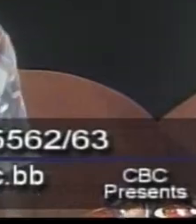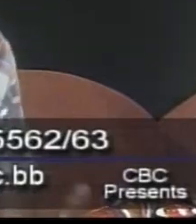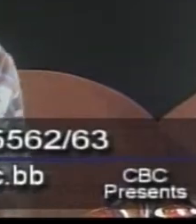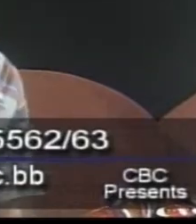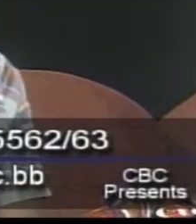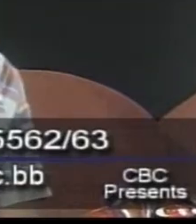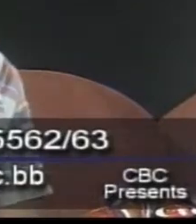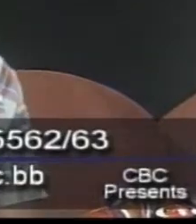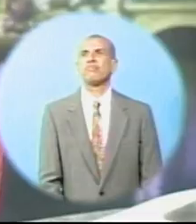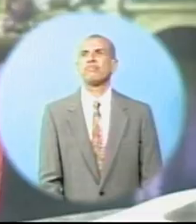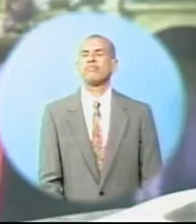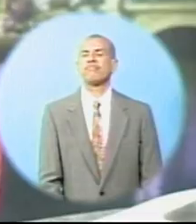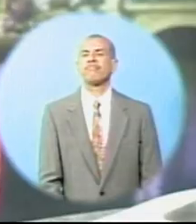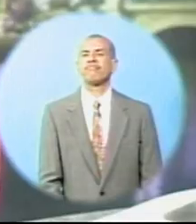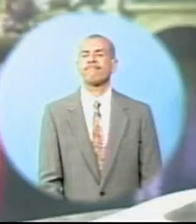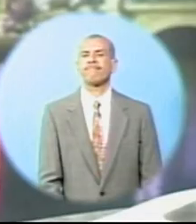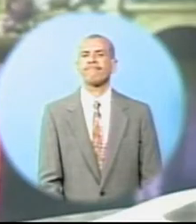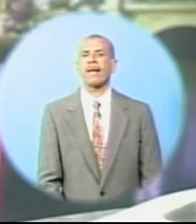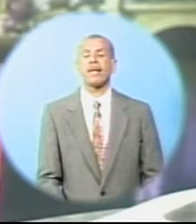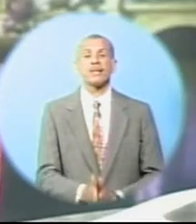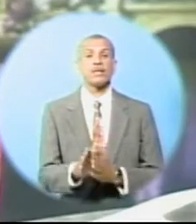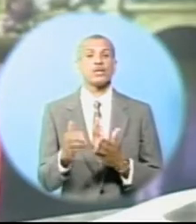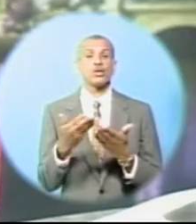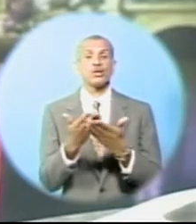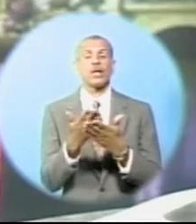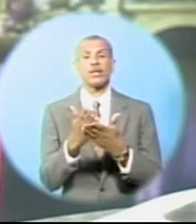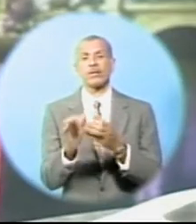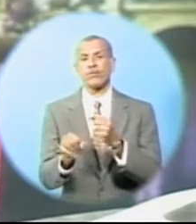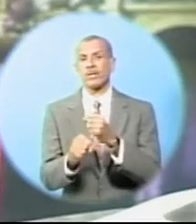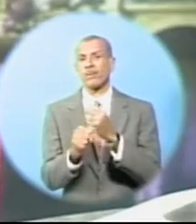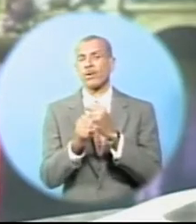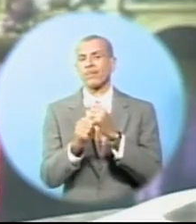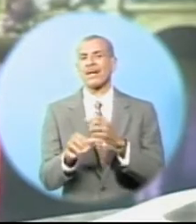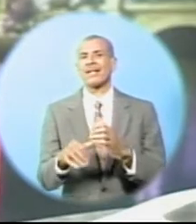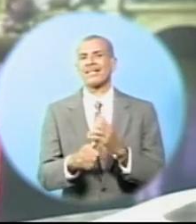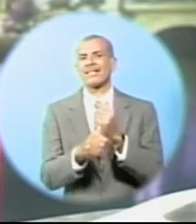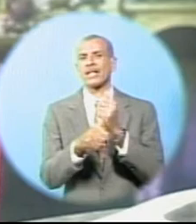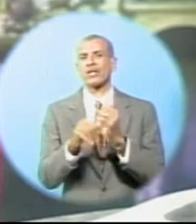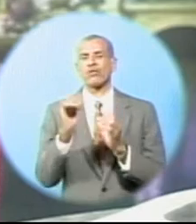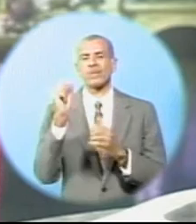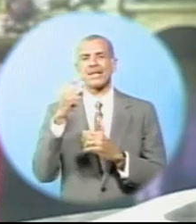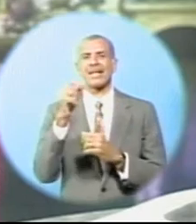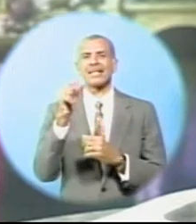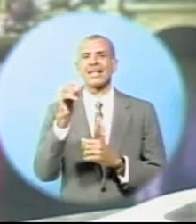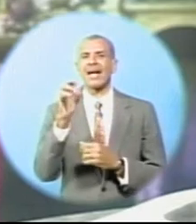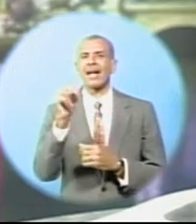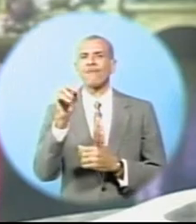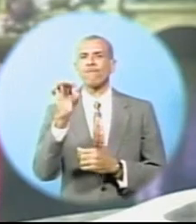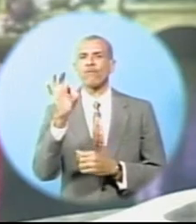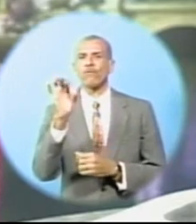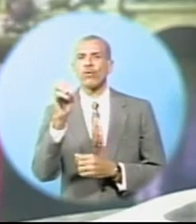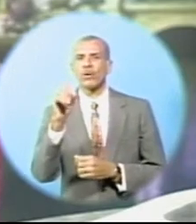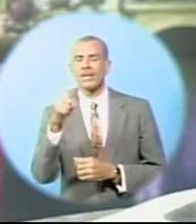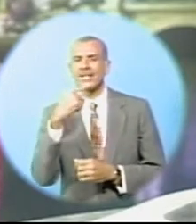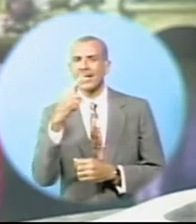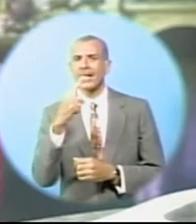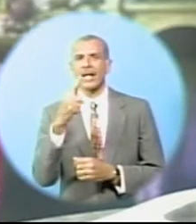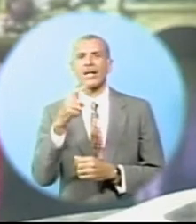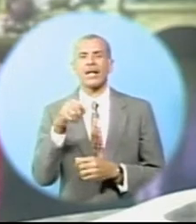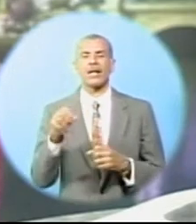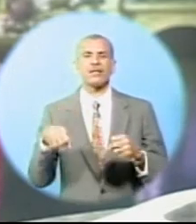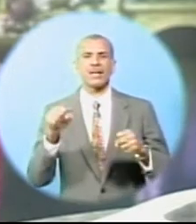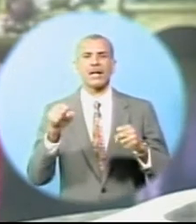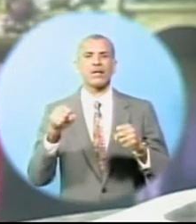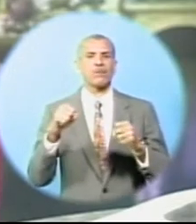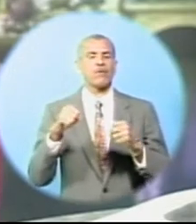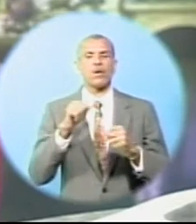be making some money. Well, his suggestion was supported by Assistant Superintendent Stanford, who says this will deter the